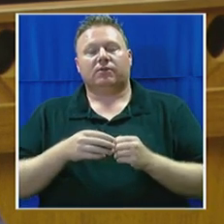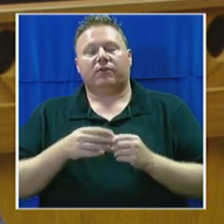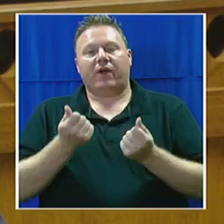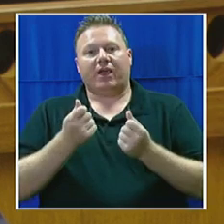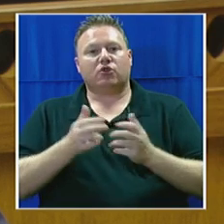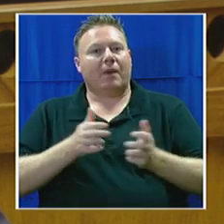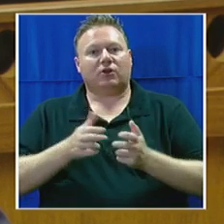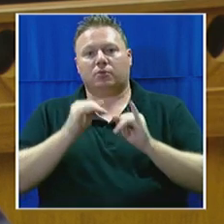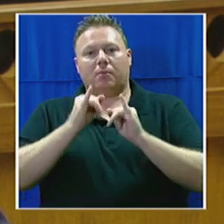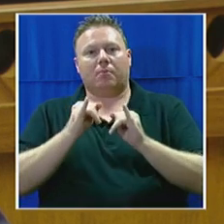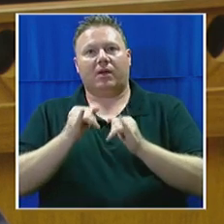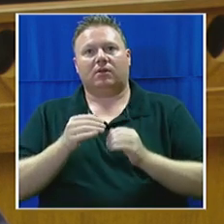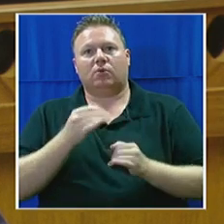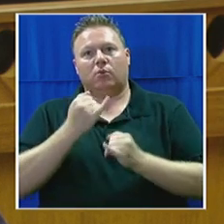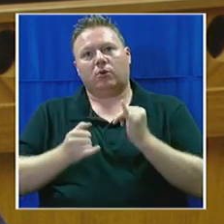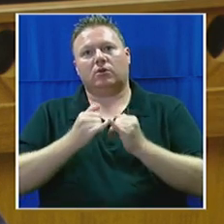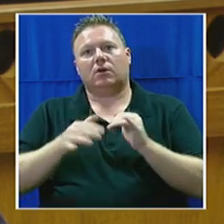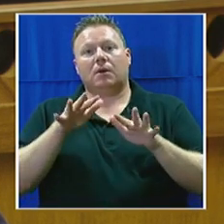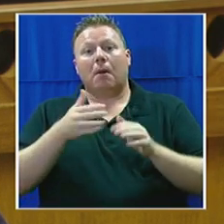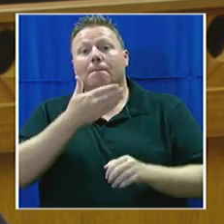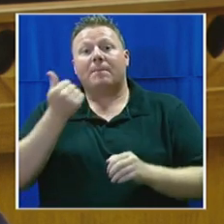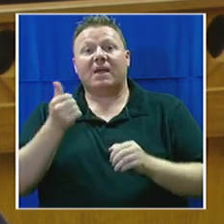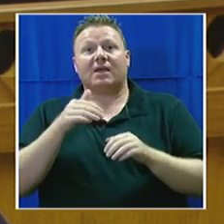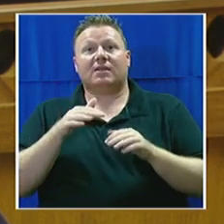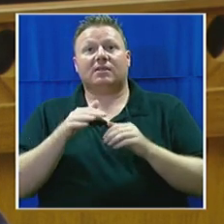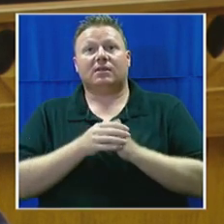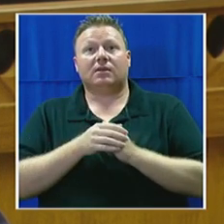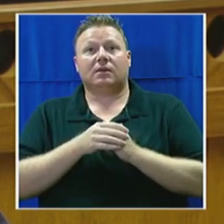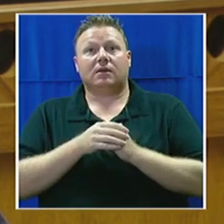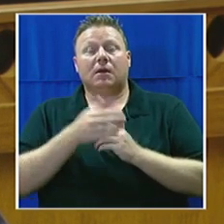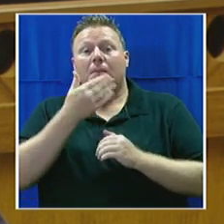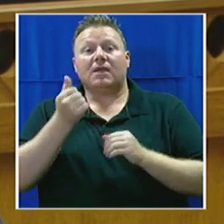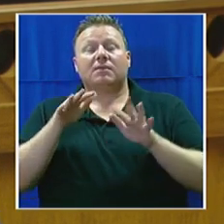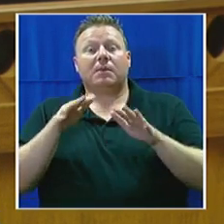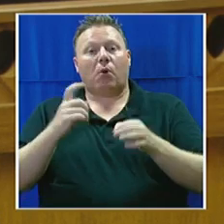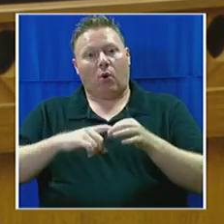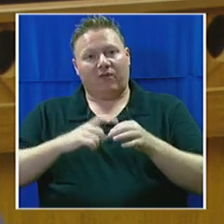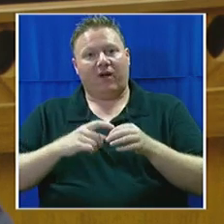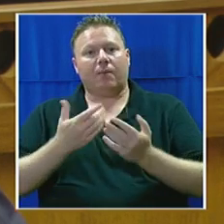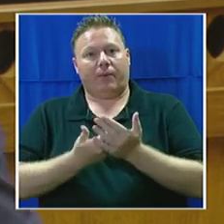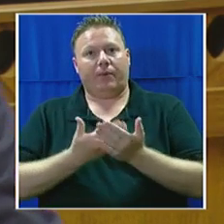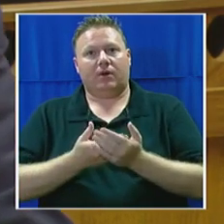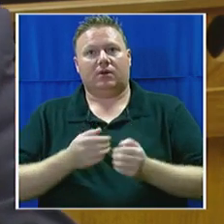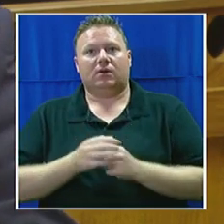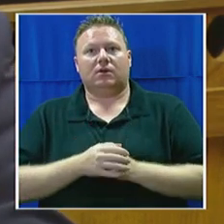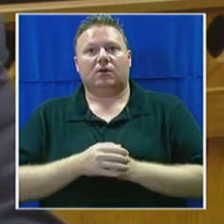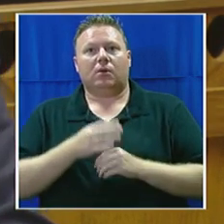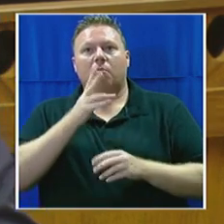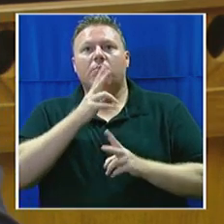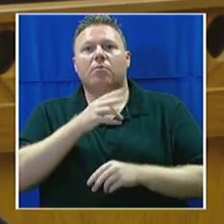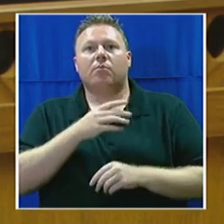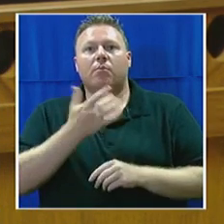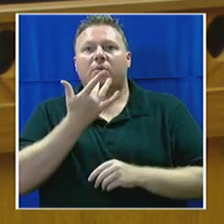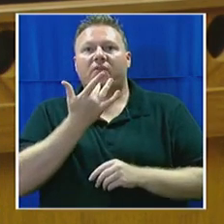The best people for the job that are qualified and able prefer to work in the private sector, not because of better salaries, because